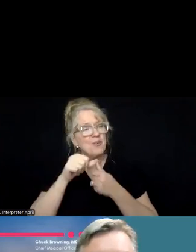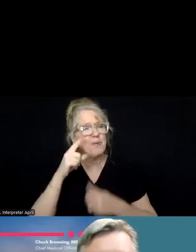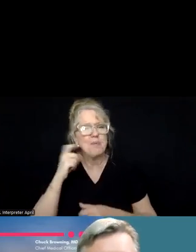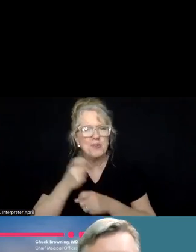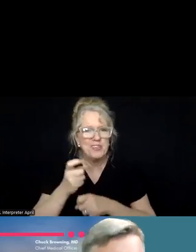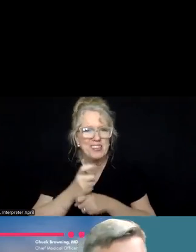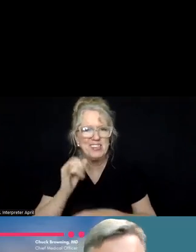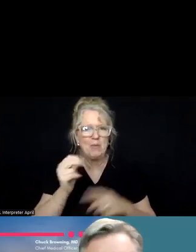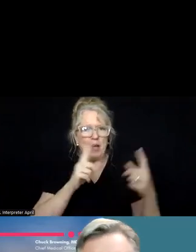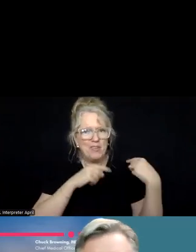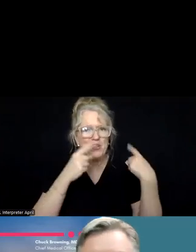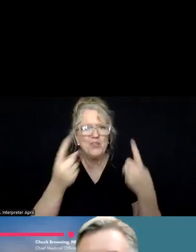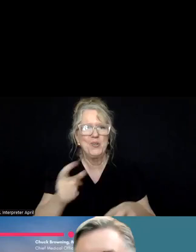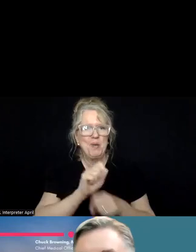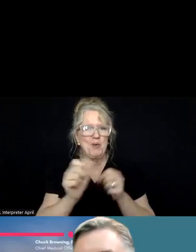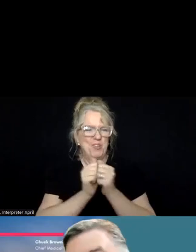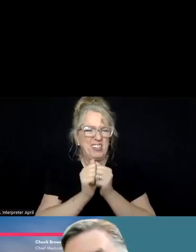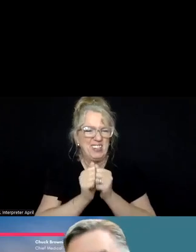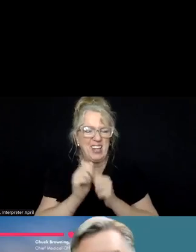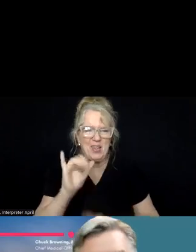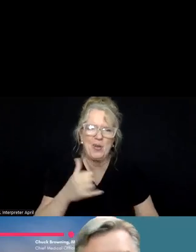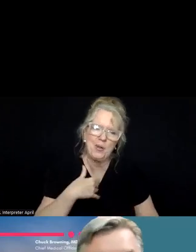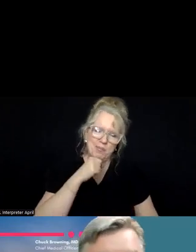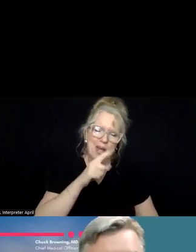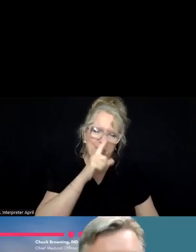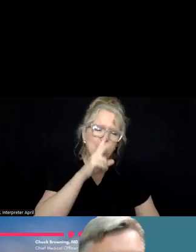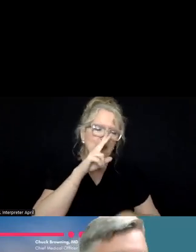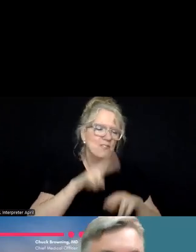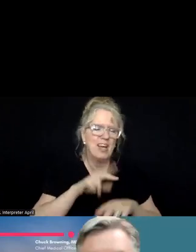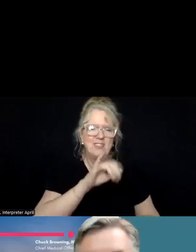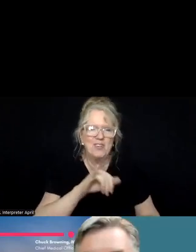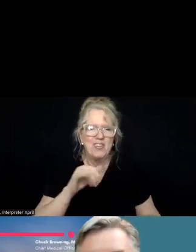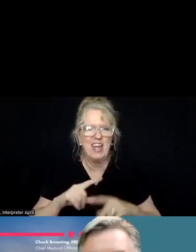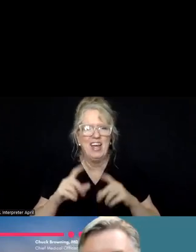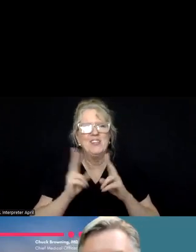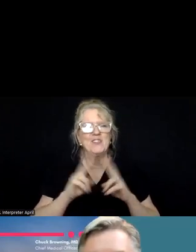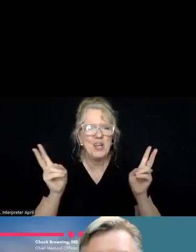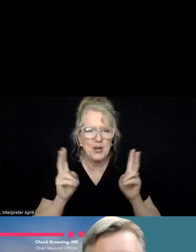about how long you guys have been working together. So that was my big take-home. Not really, but it was fun. It just hung in my brain.